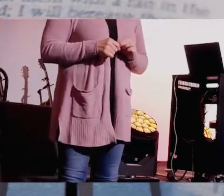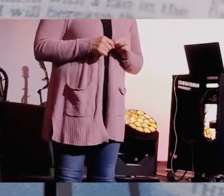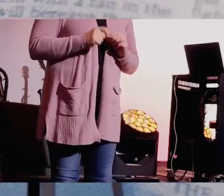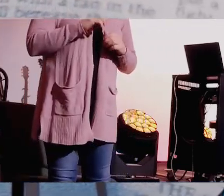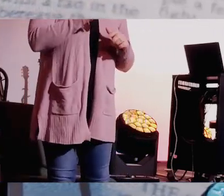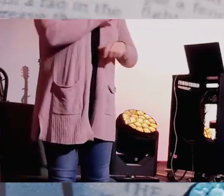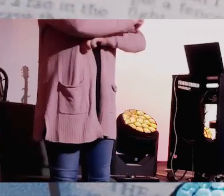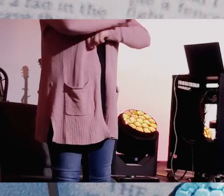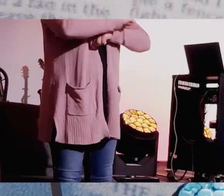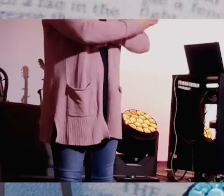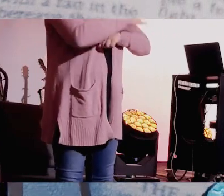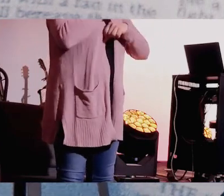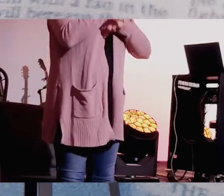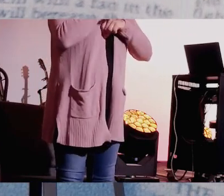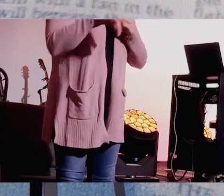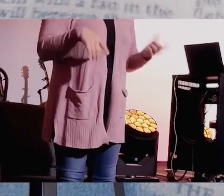The altar's open.